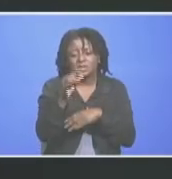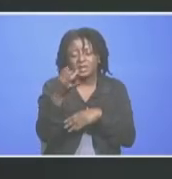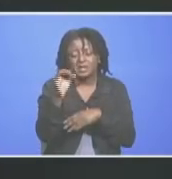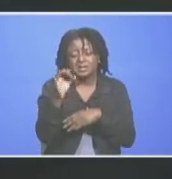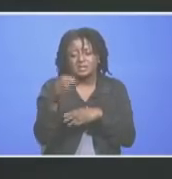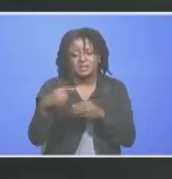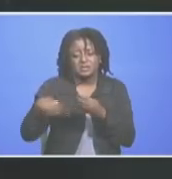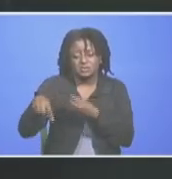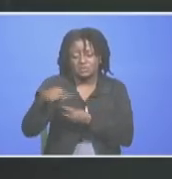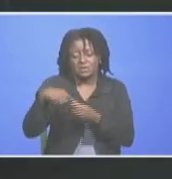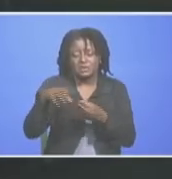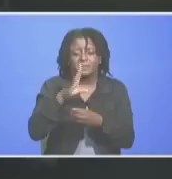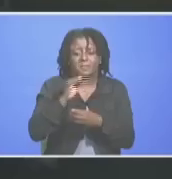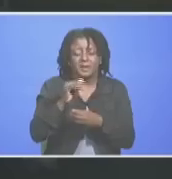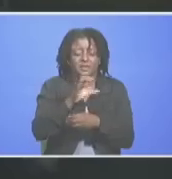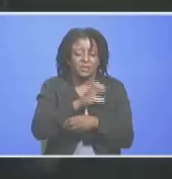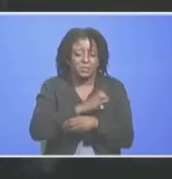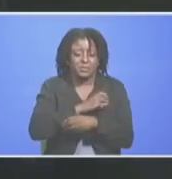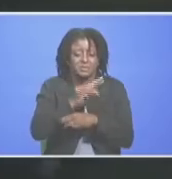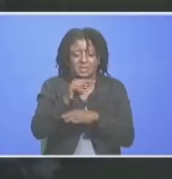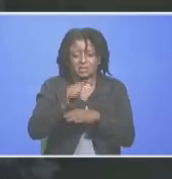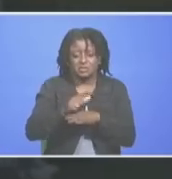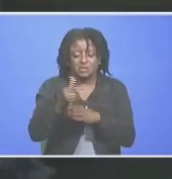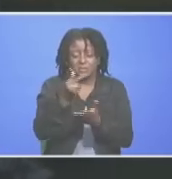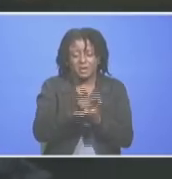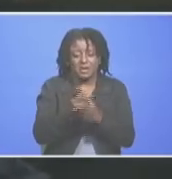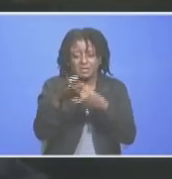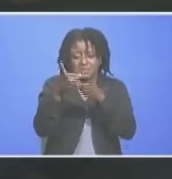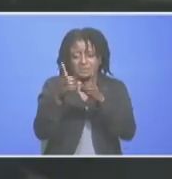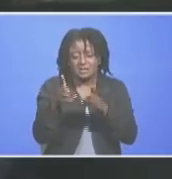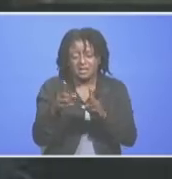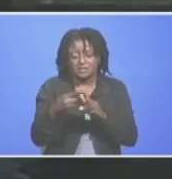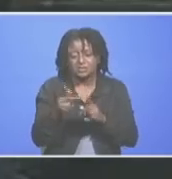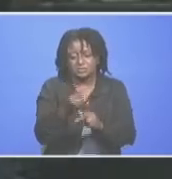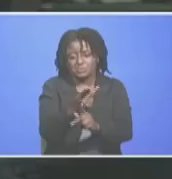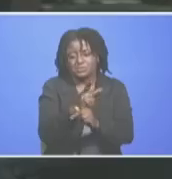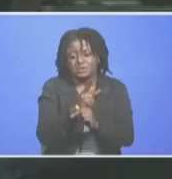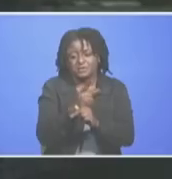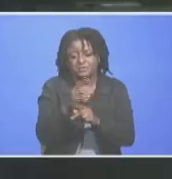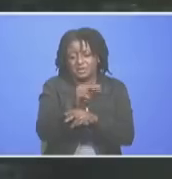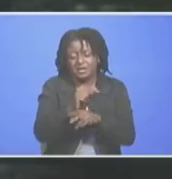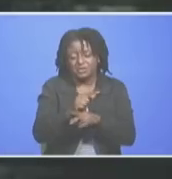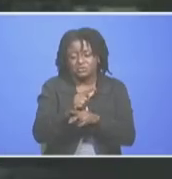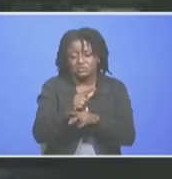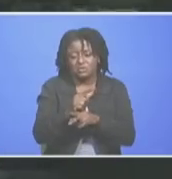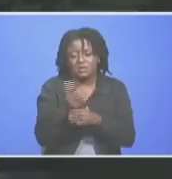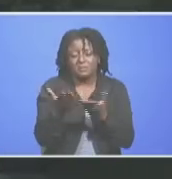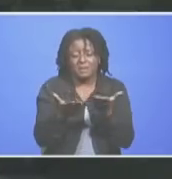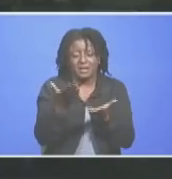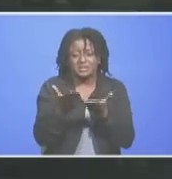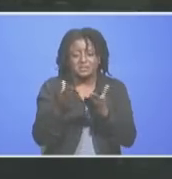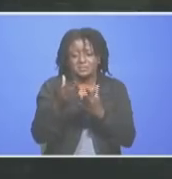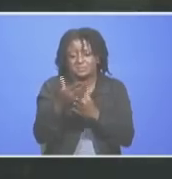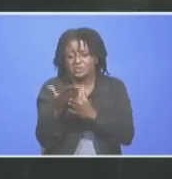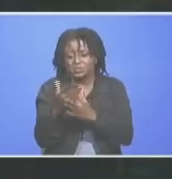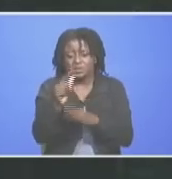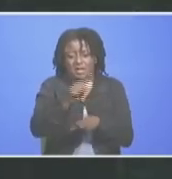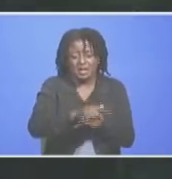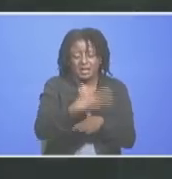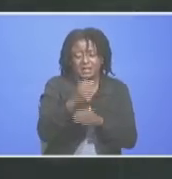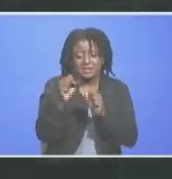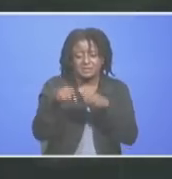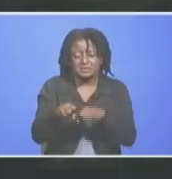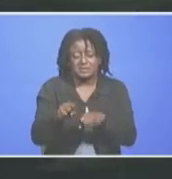the Cabritz National Park and has been designed to preserve the natural balance between land and the sea, whilst ensuring a